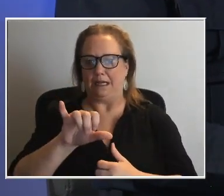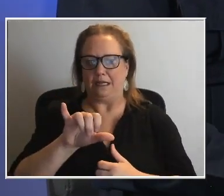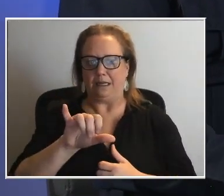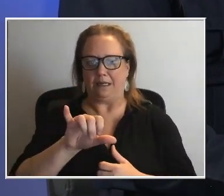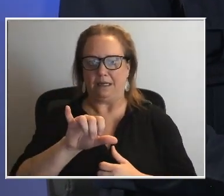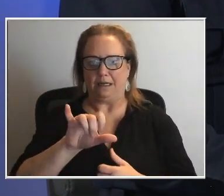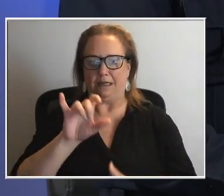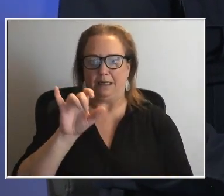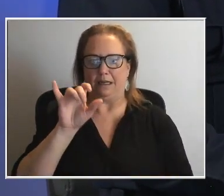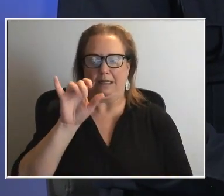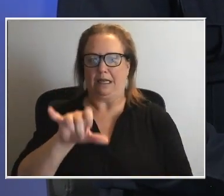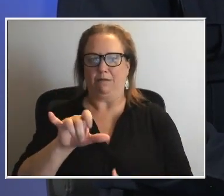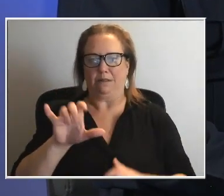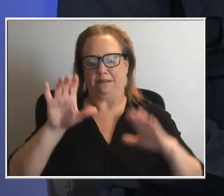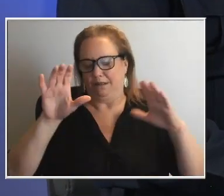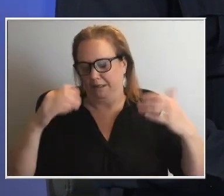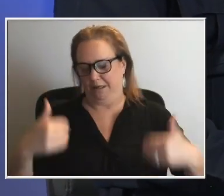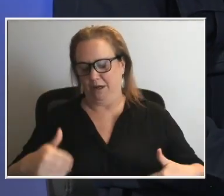was absolutely just like